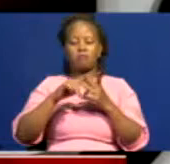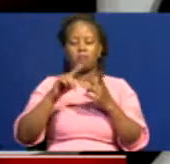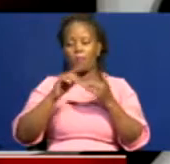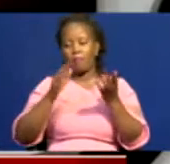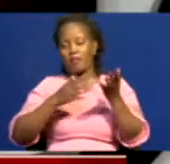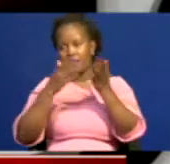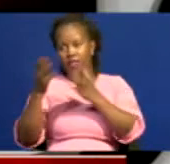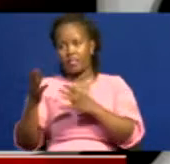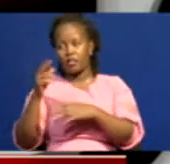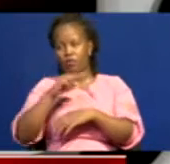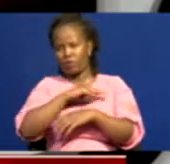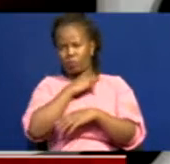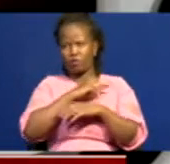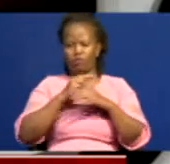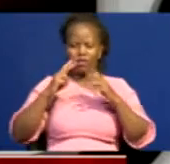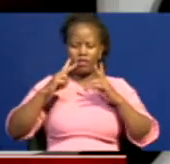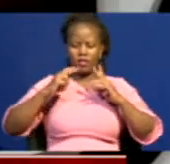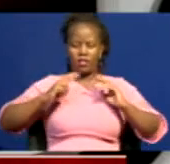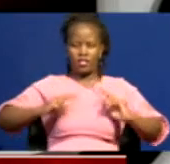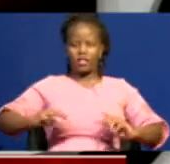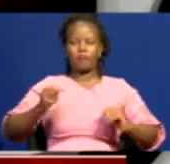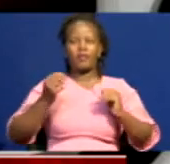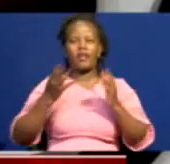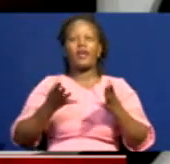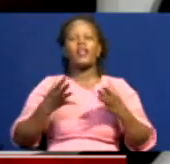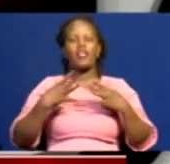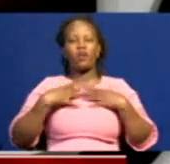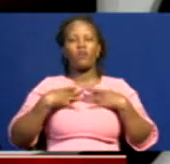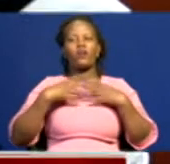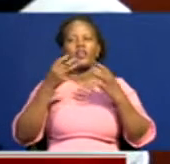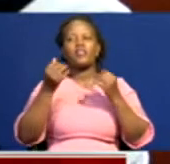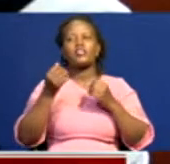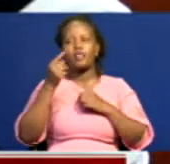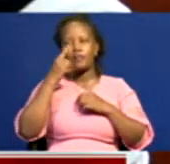checkup and is recuperating at home.